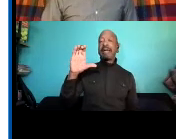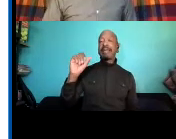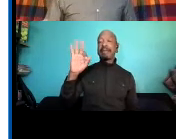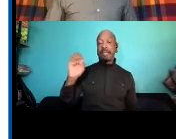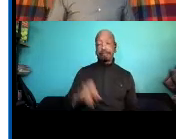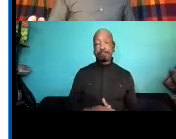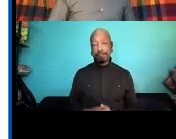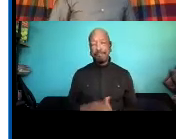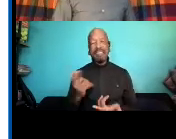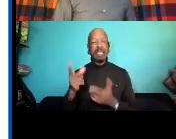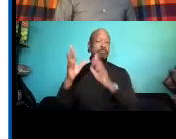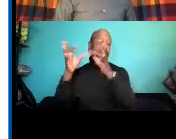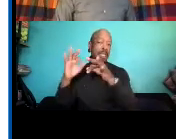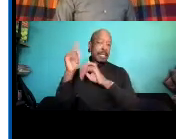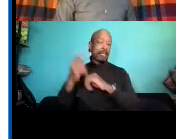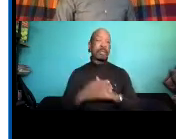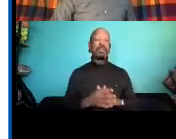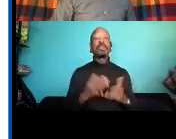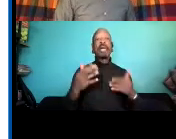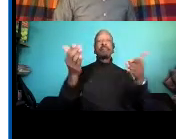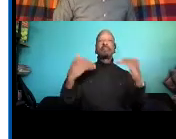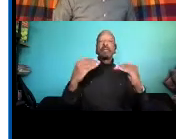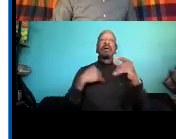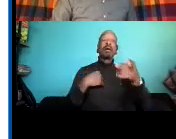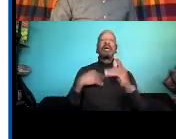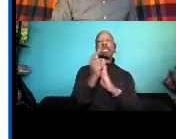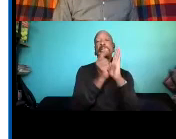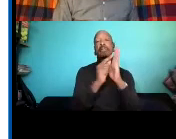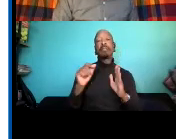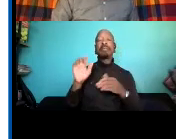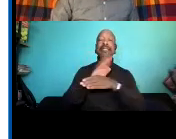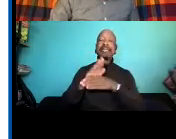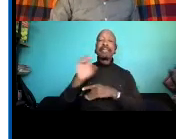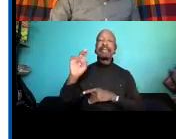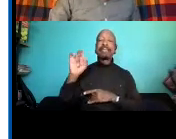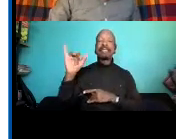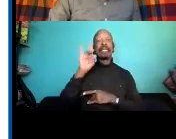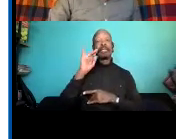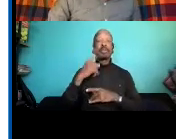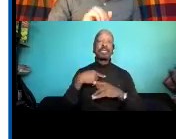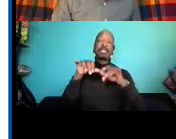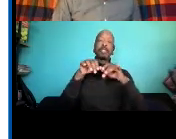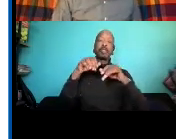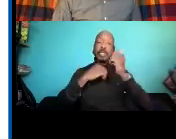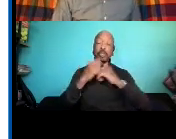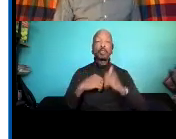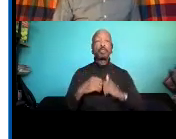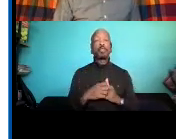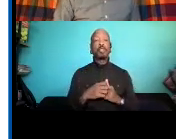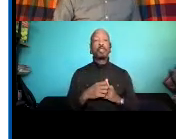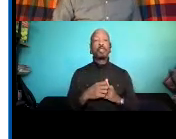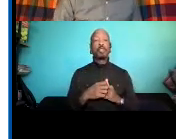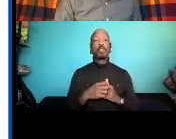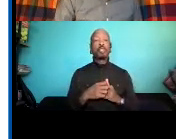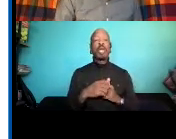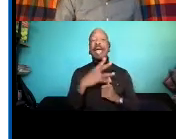So what is a legal entity? A legal entity is the legal structures and rules